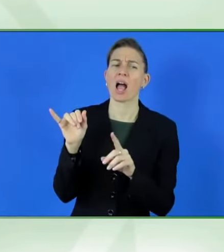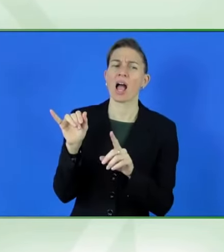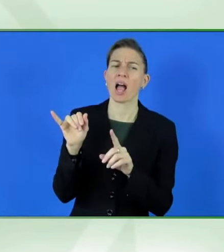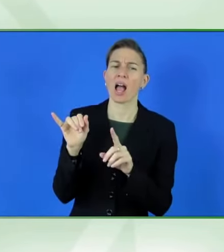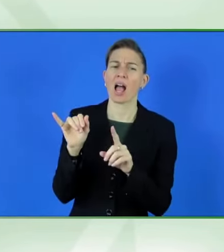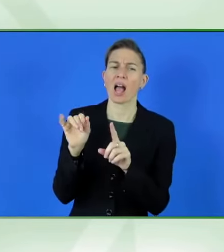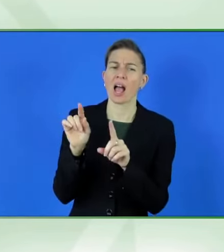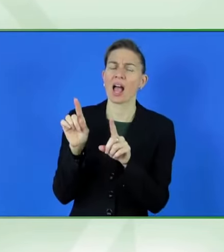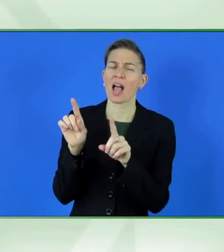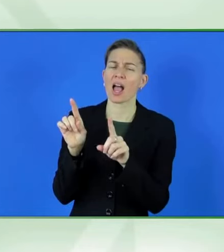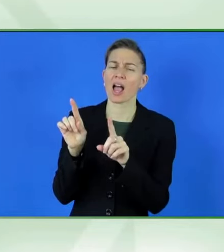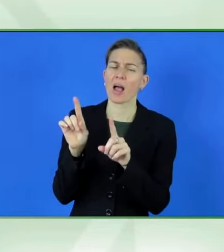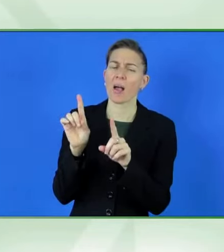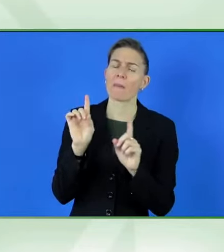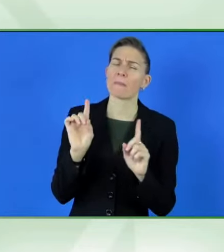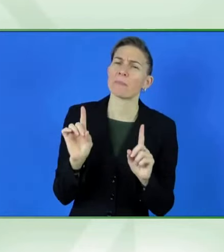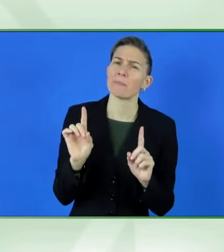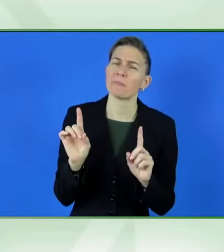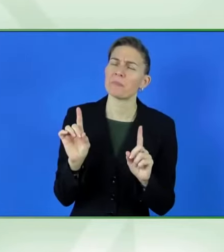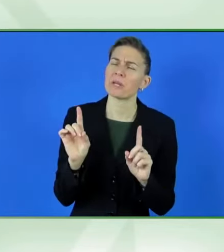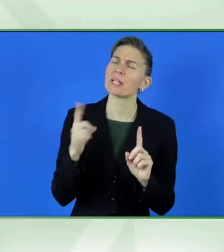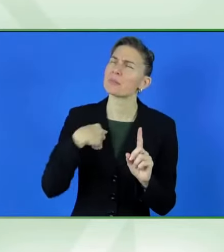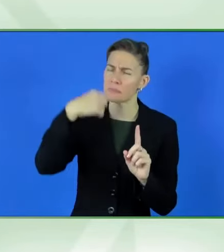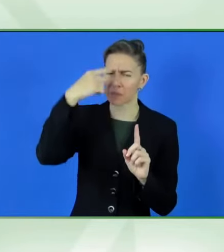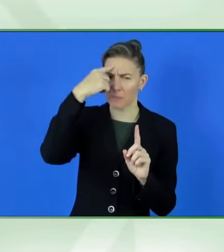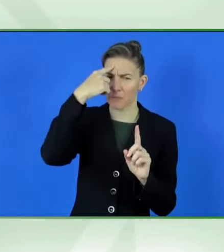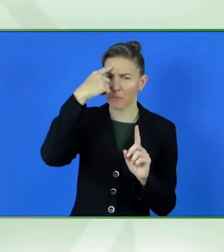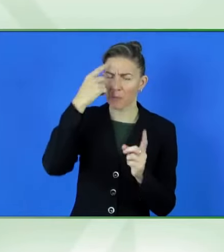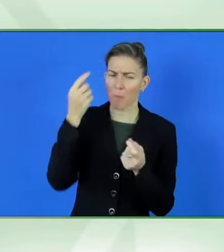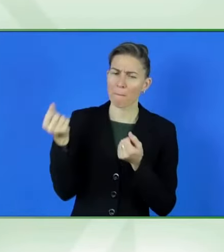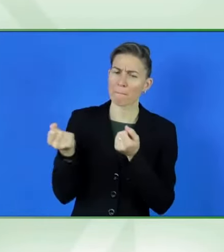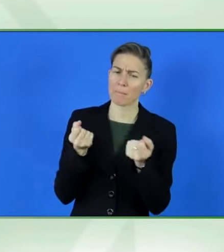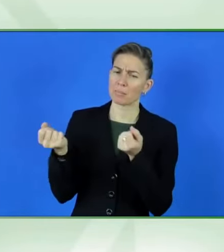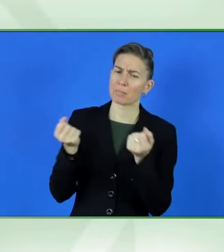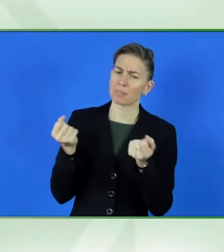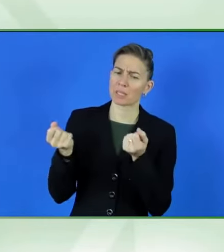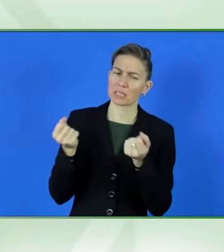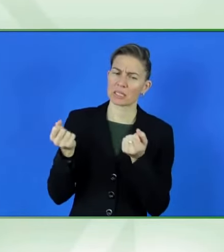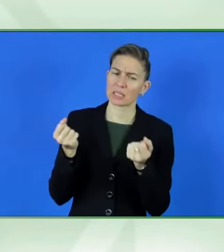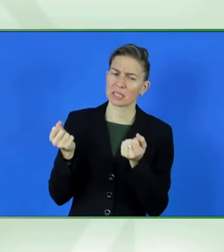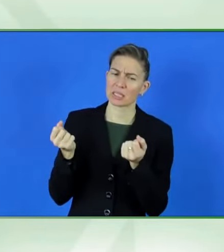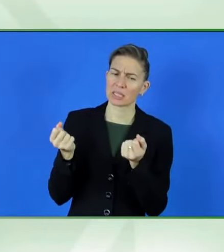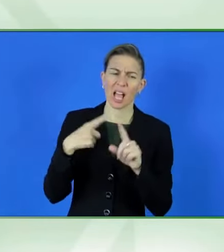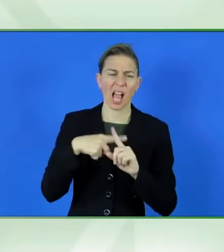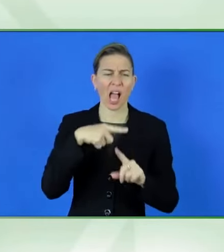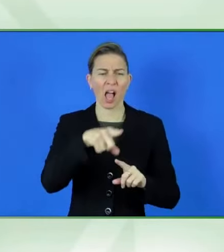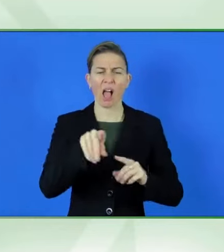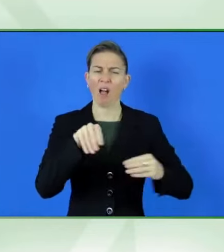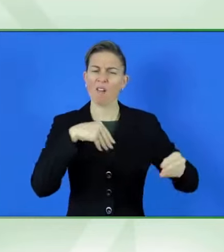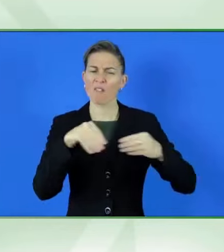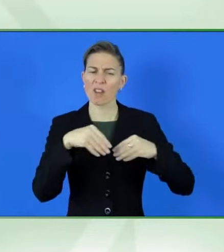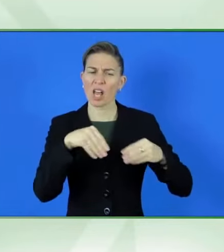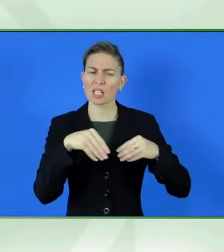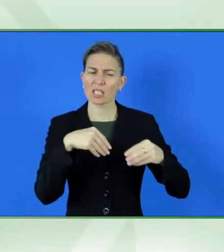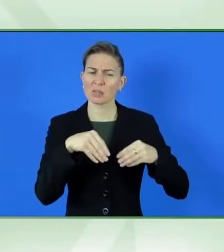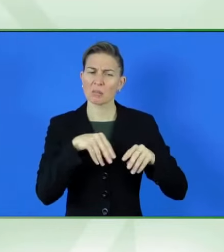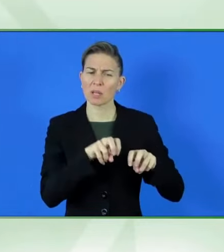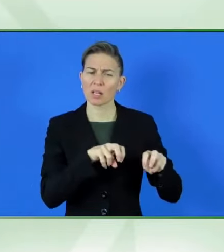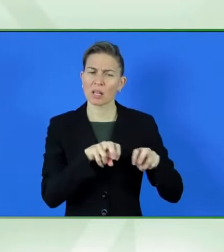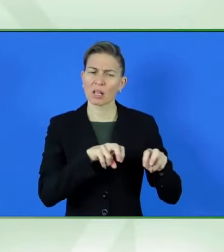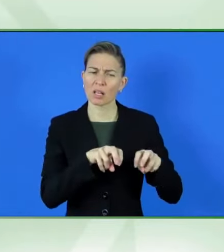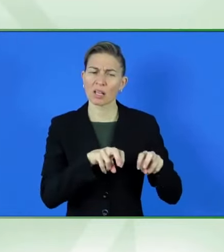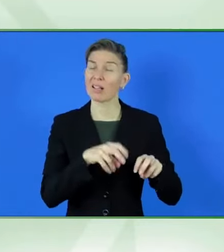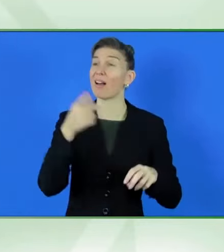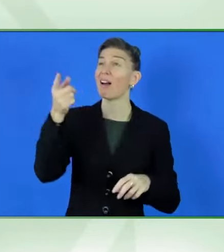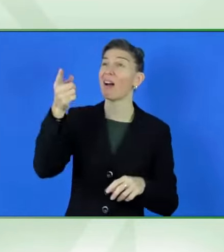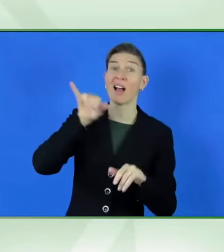minibuses and enable flexible seating, why is it not possible for well-funded airlines to do the same?